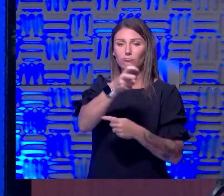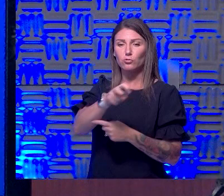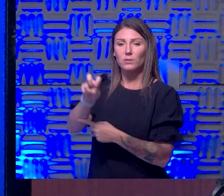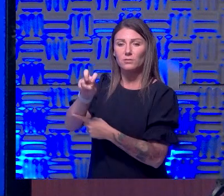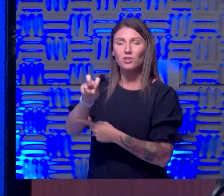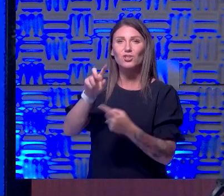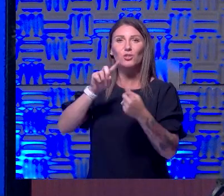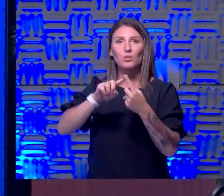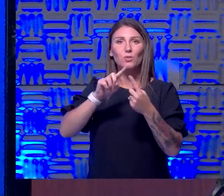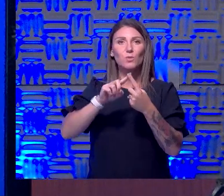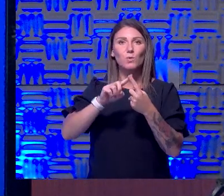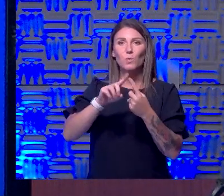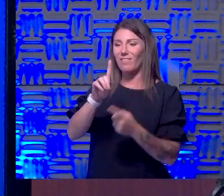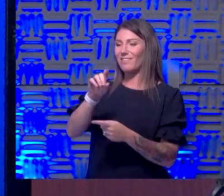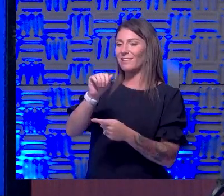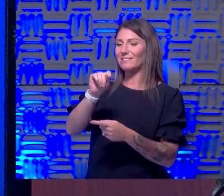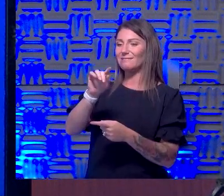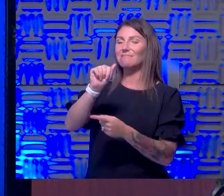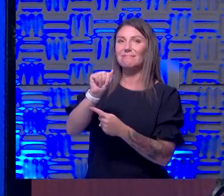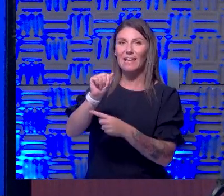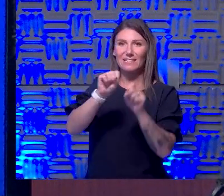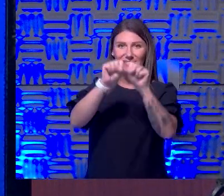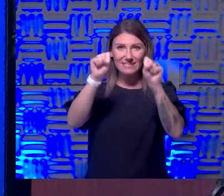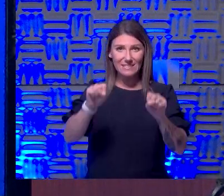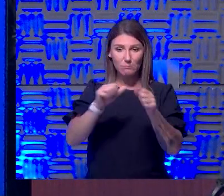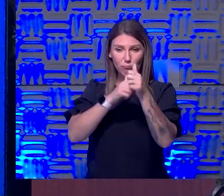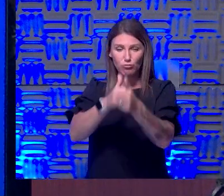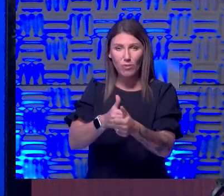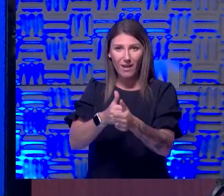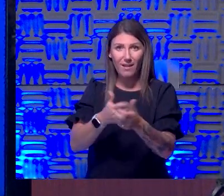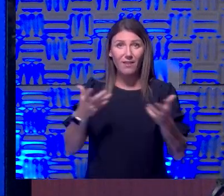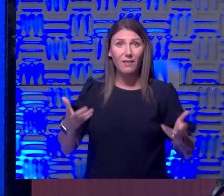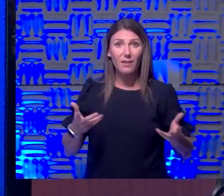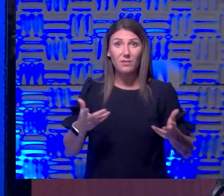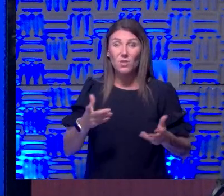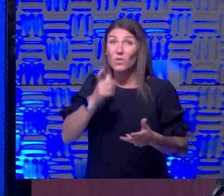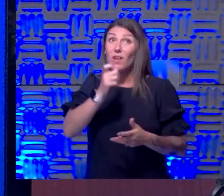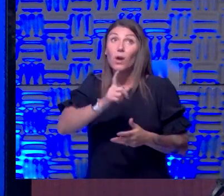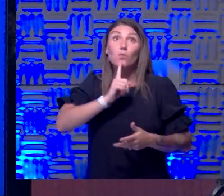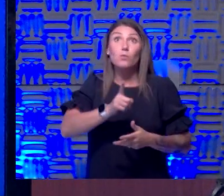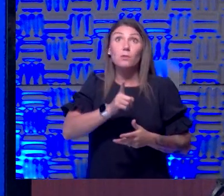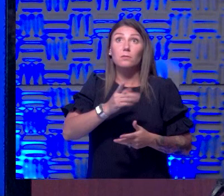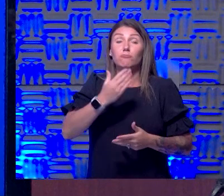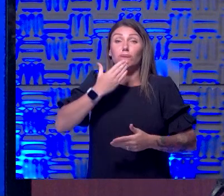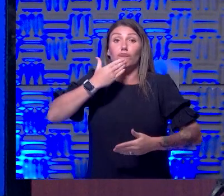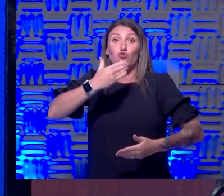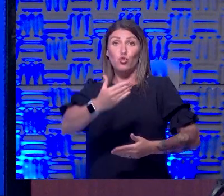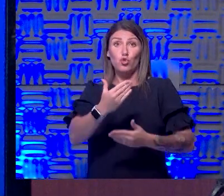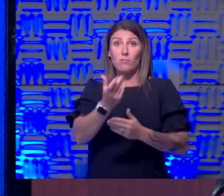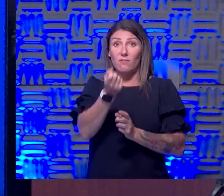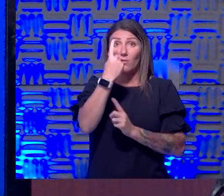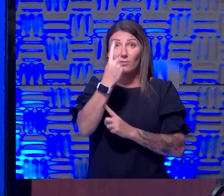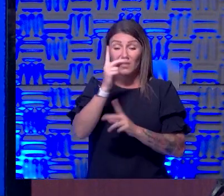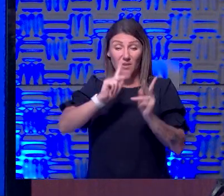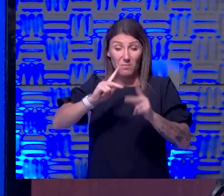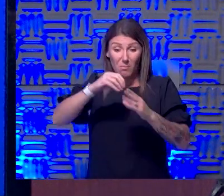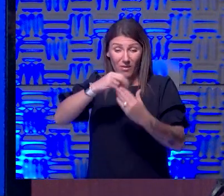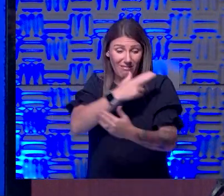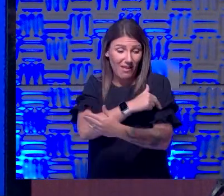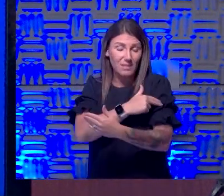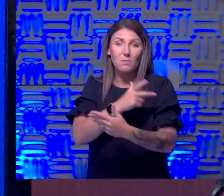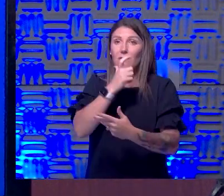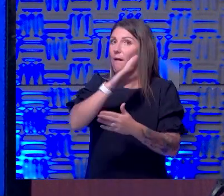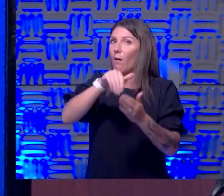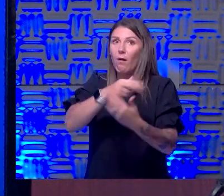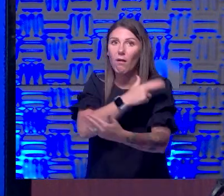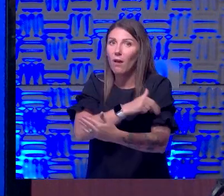that have been tracking hospitalization. So we don't have a really good feel for the number of people who are in hospitals. So not all the hospitals are